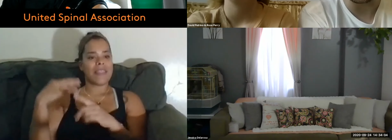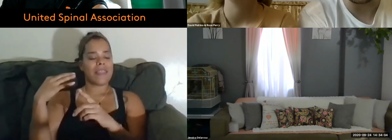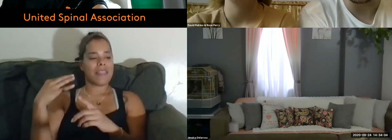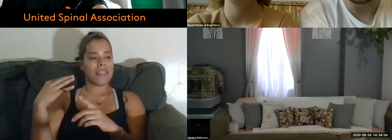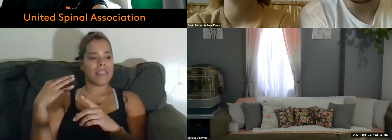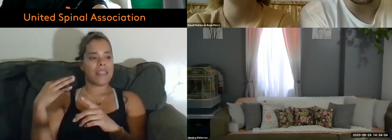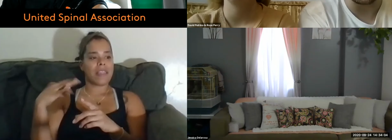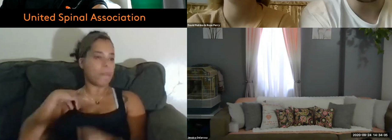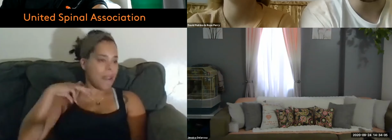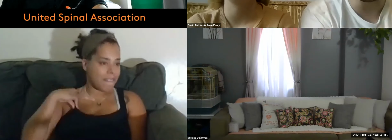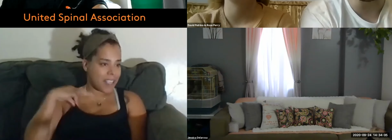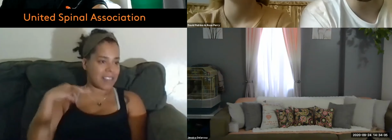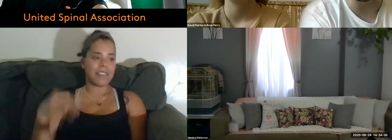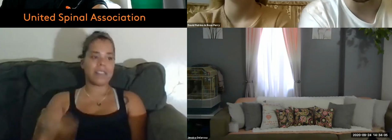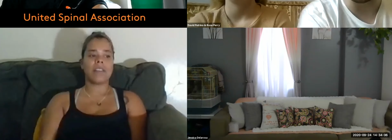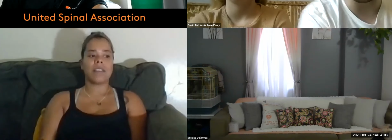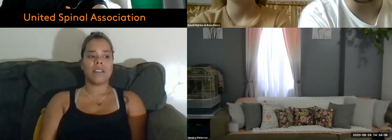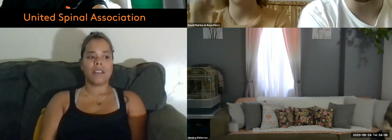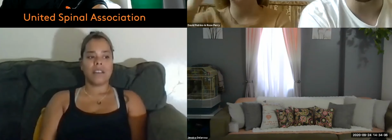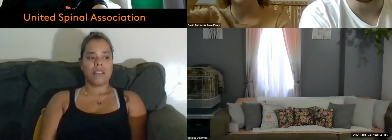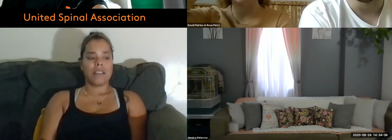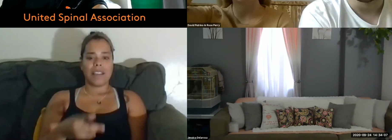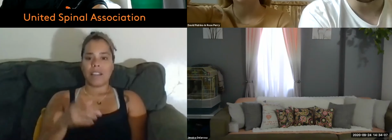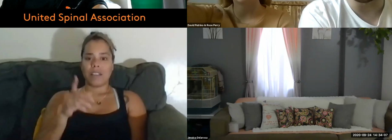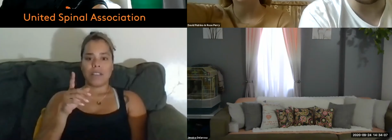up this is? That,